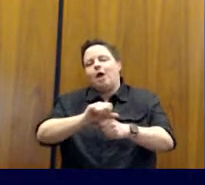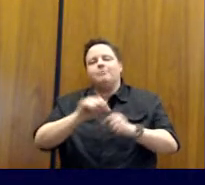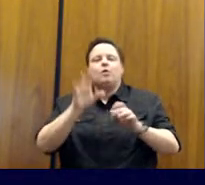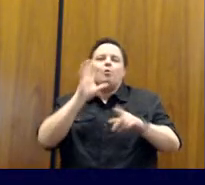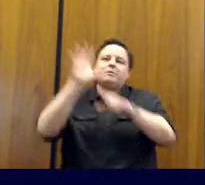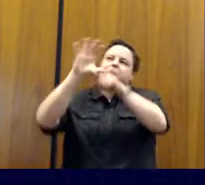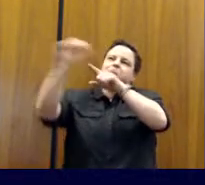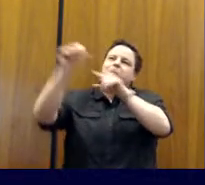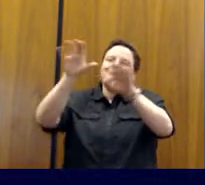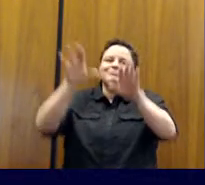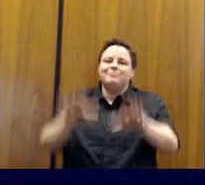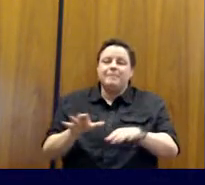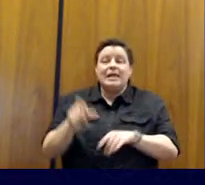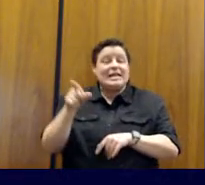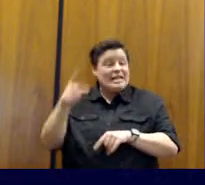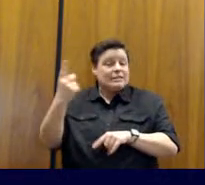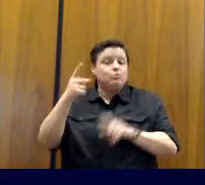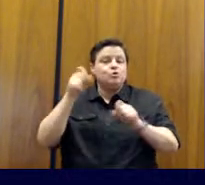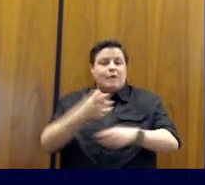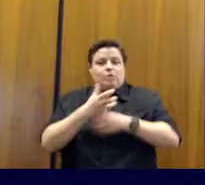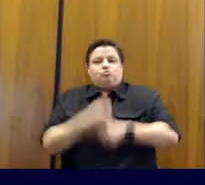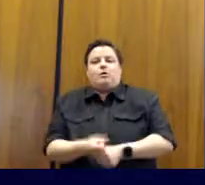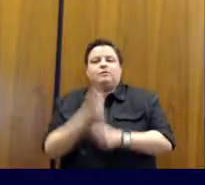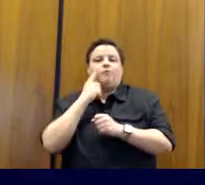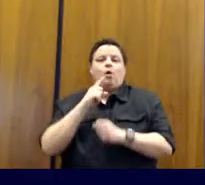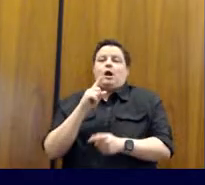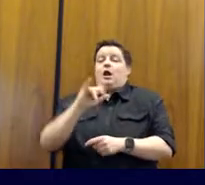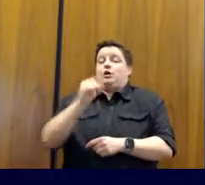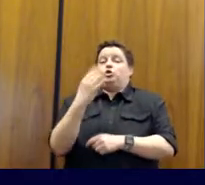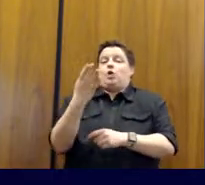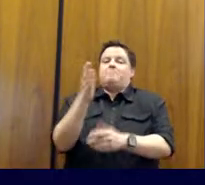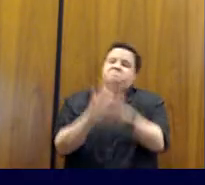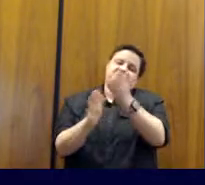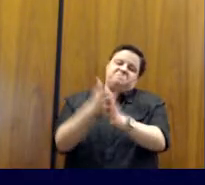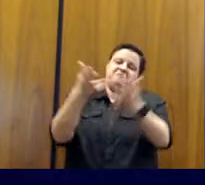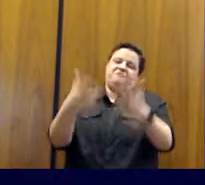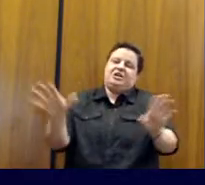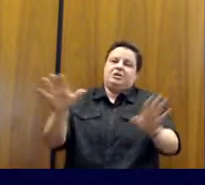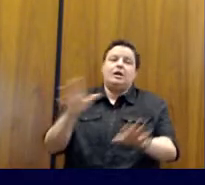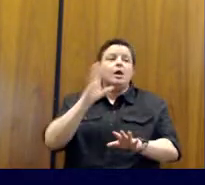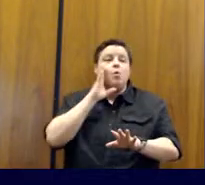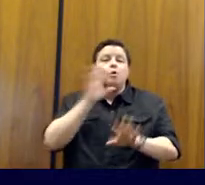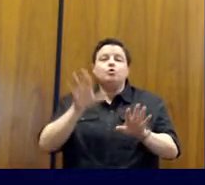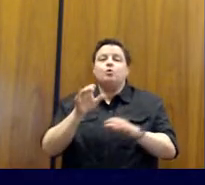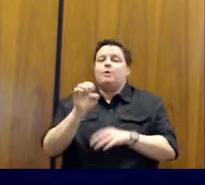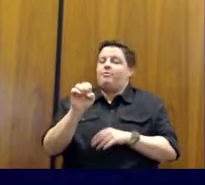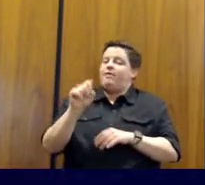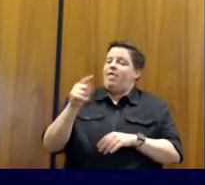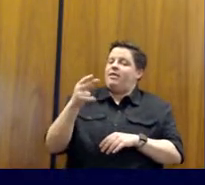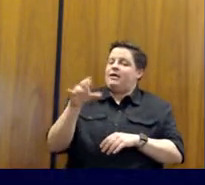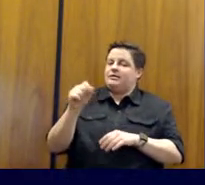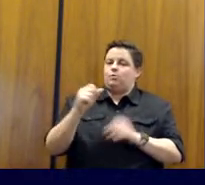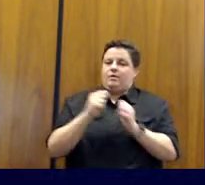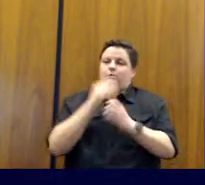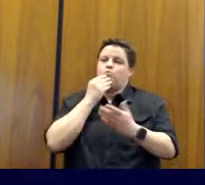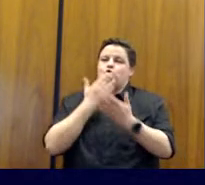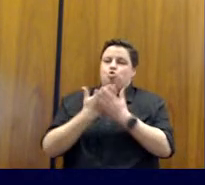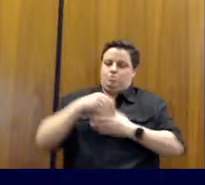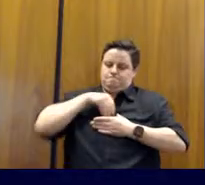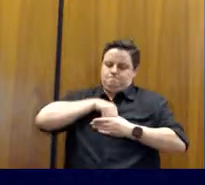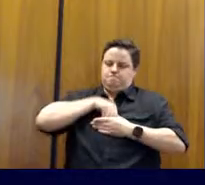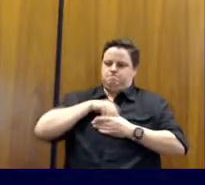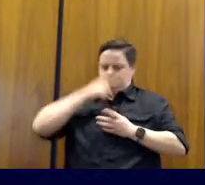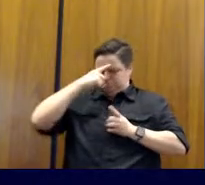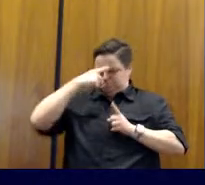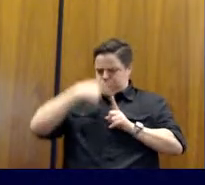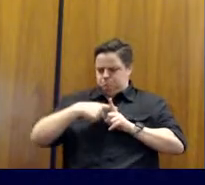can trust to get a job done, and he'll do it with ethics and with care, and he cares about